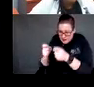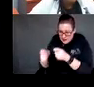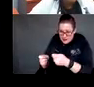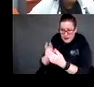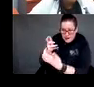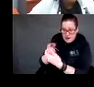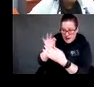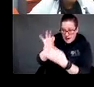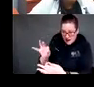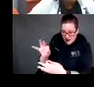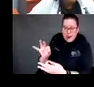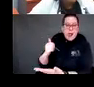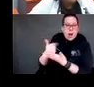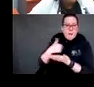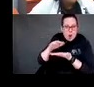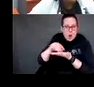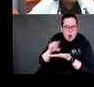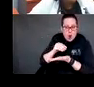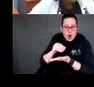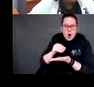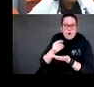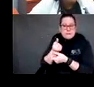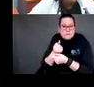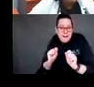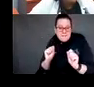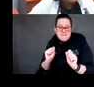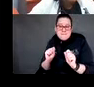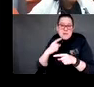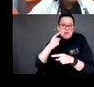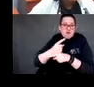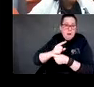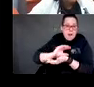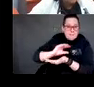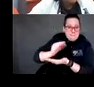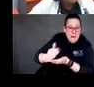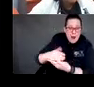that gives us data as to safety, as to the right dose,